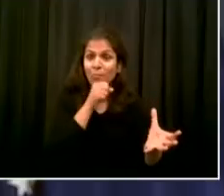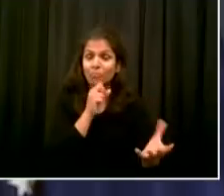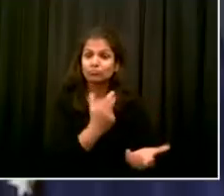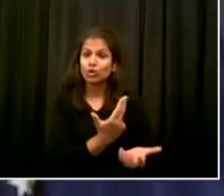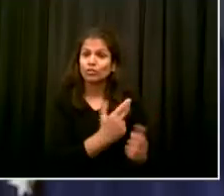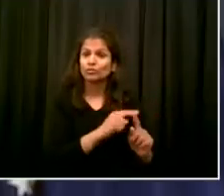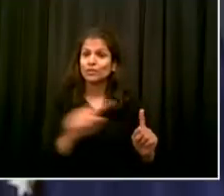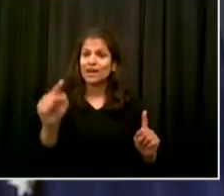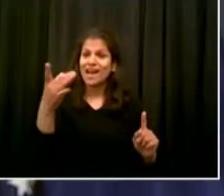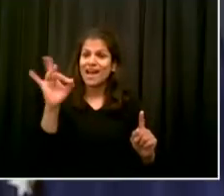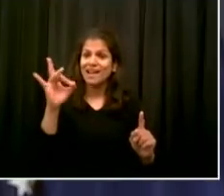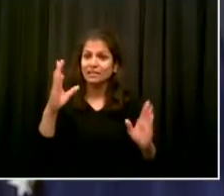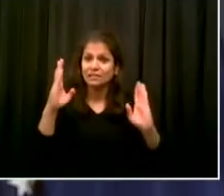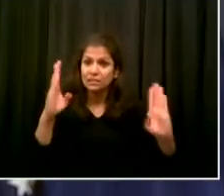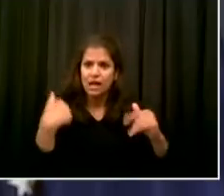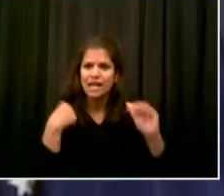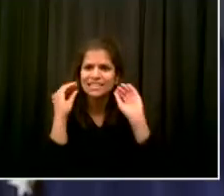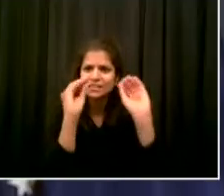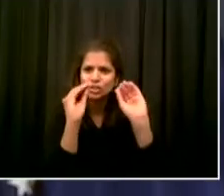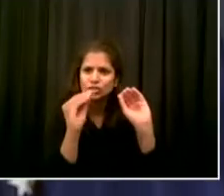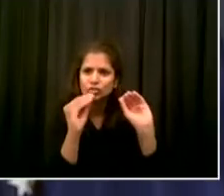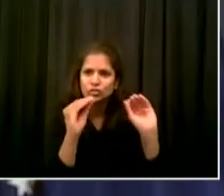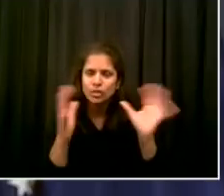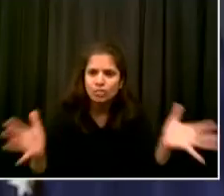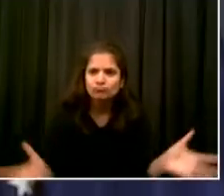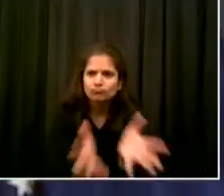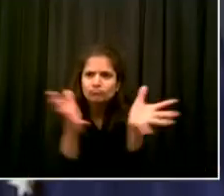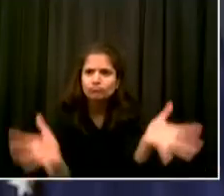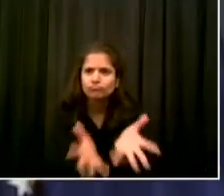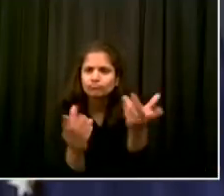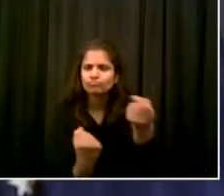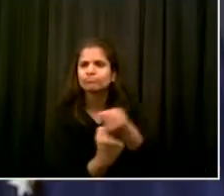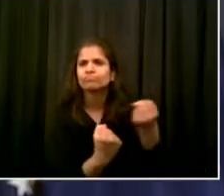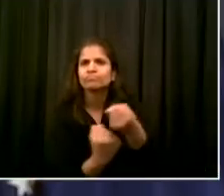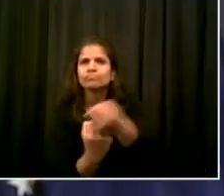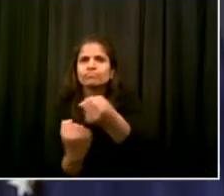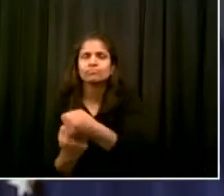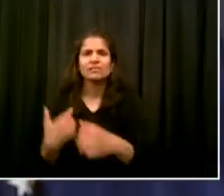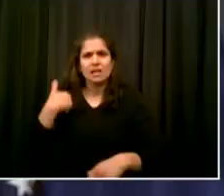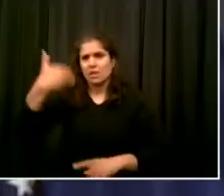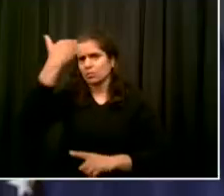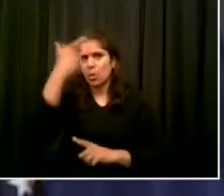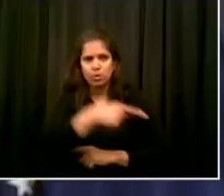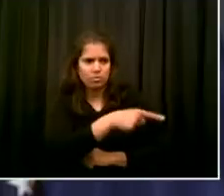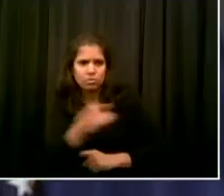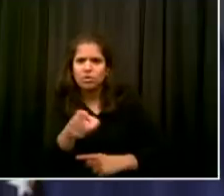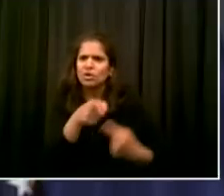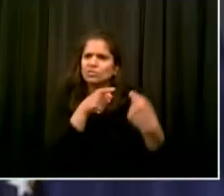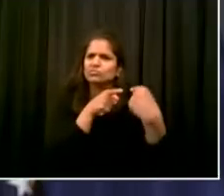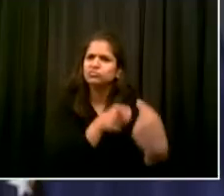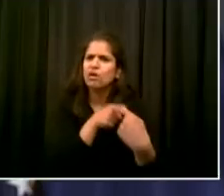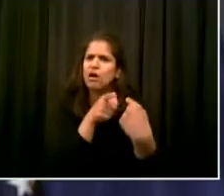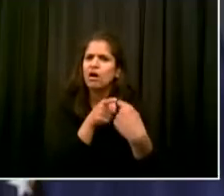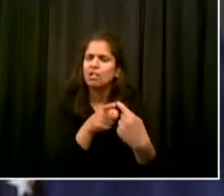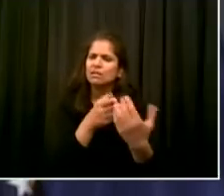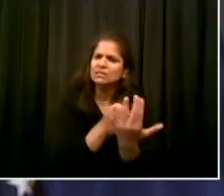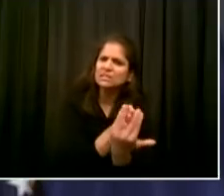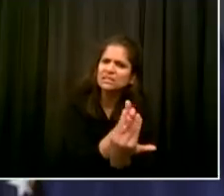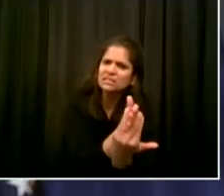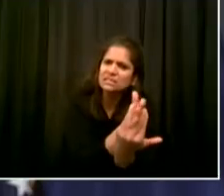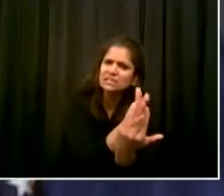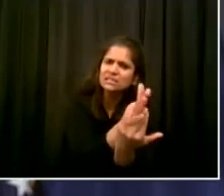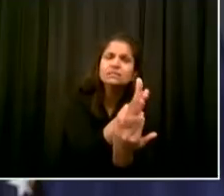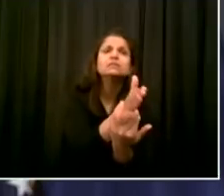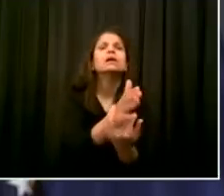women that no one sees that could walk past you, and we either put our head down or walk to the other side of the street or just don't see them. They